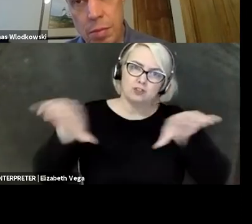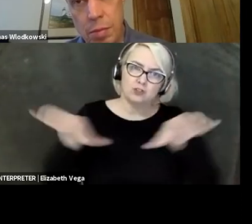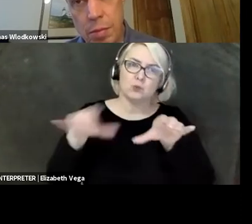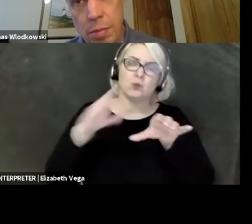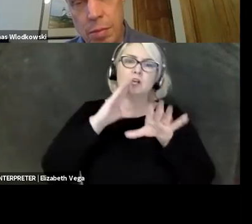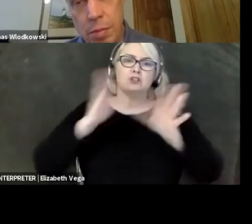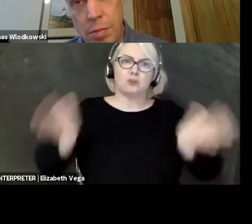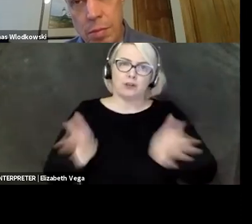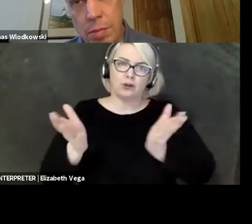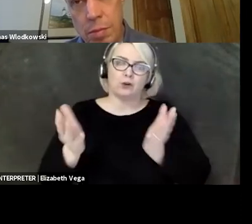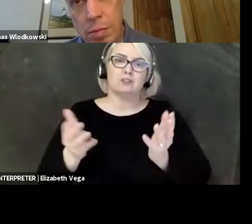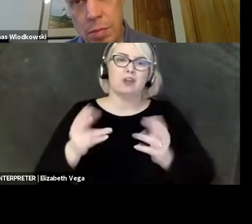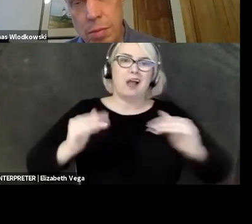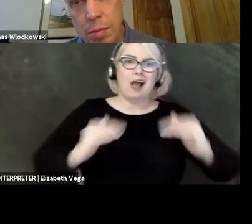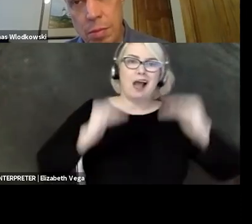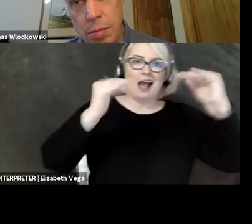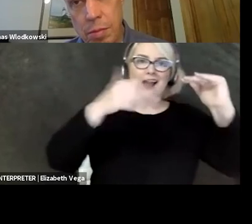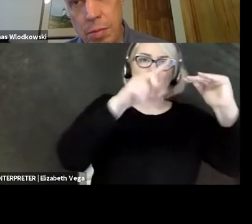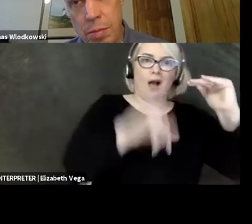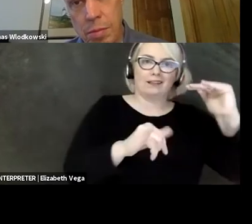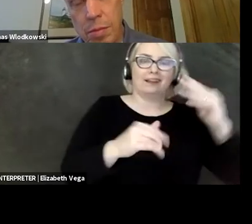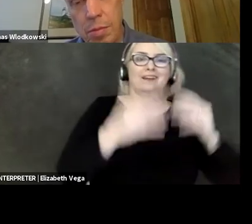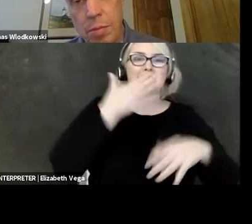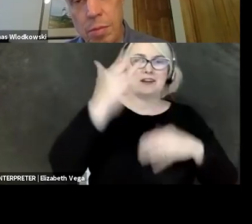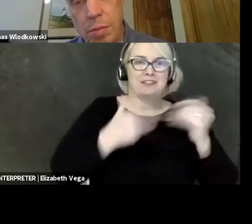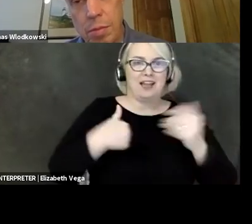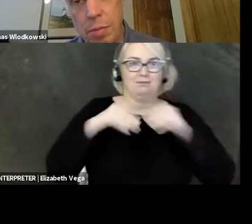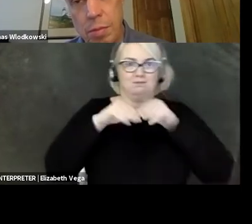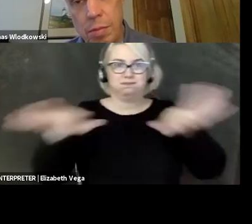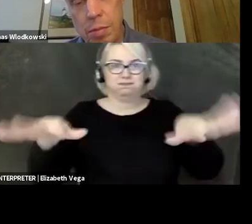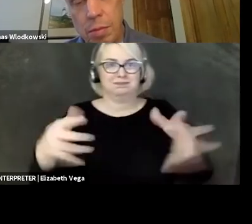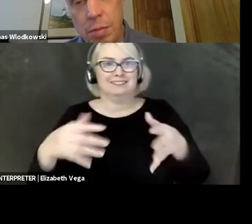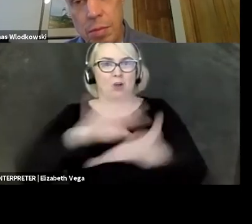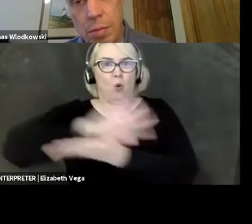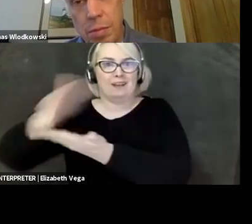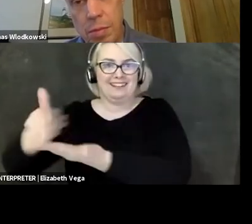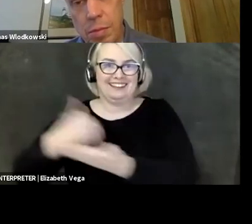over quantity mindset among clients to ensure the best possible experience for the consumer?